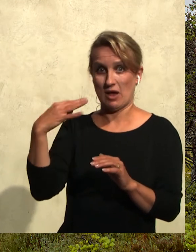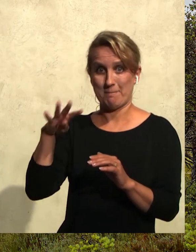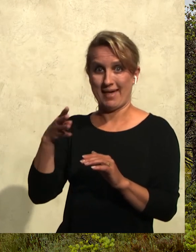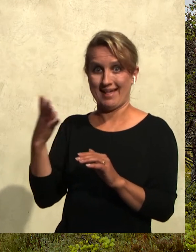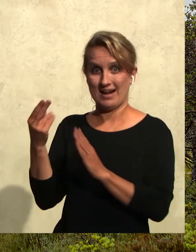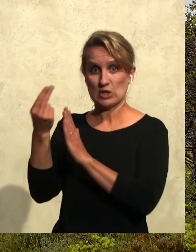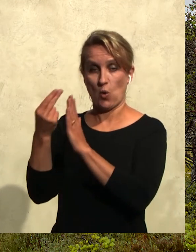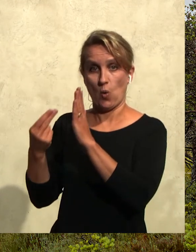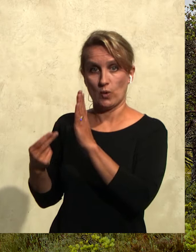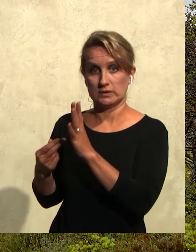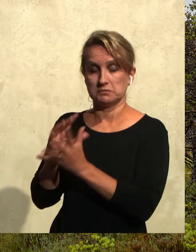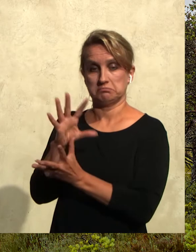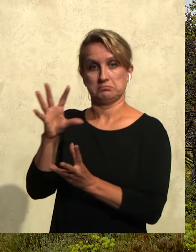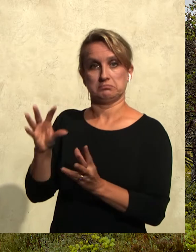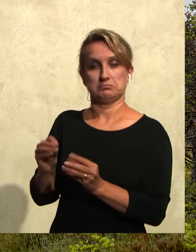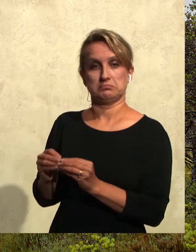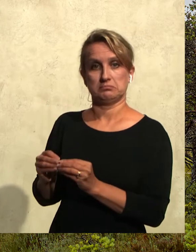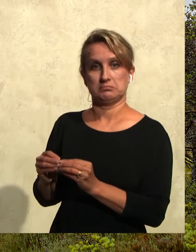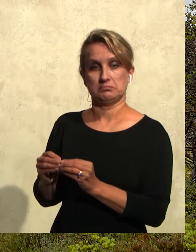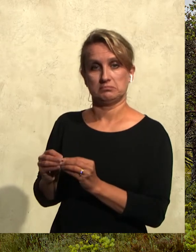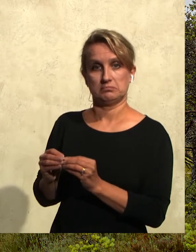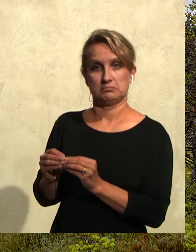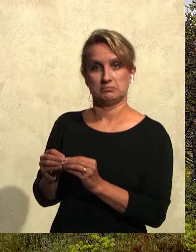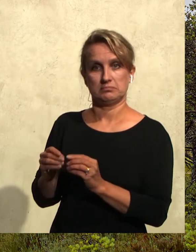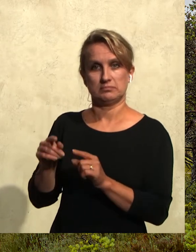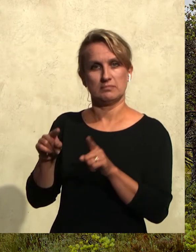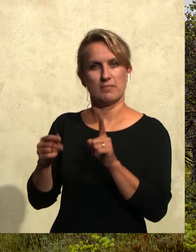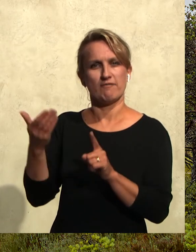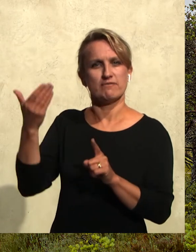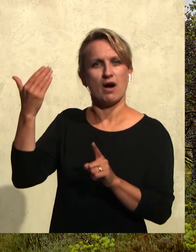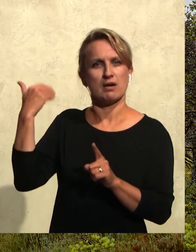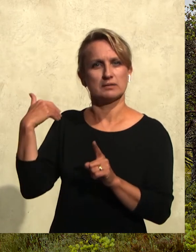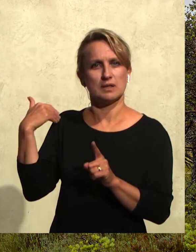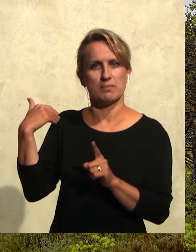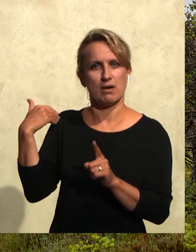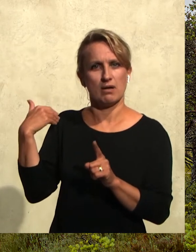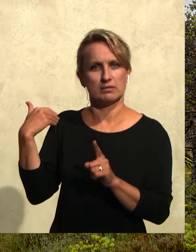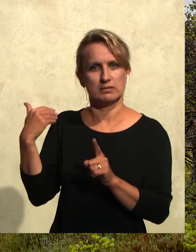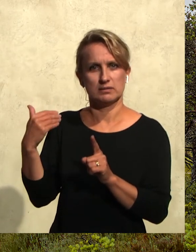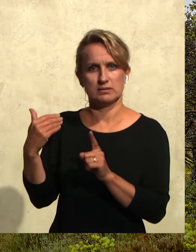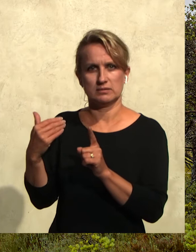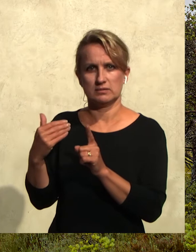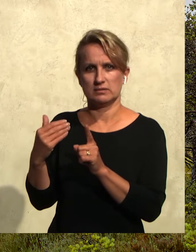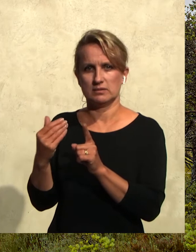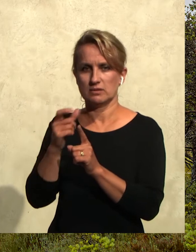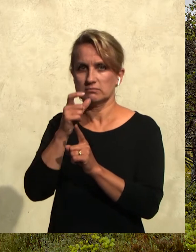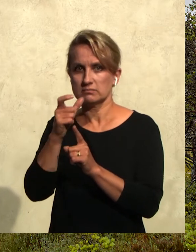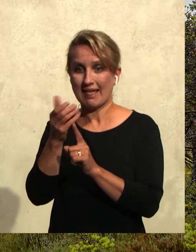or contributions which already presented in this session. You see here this life